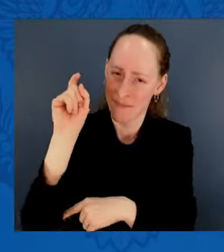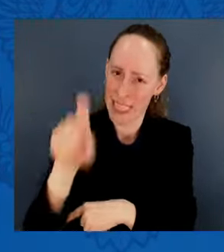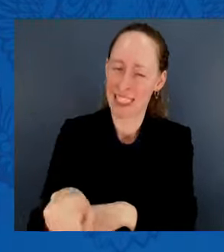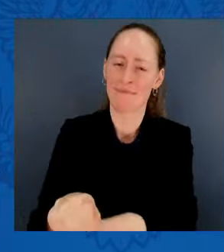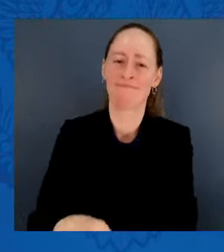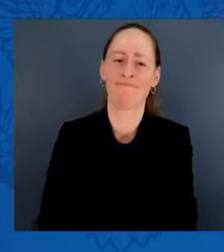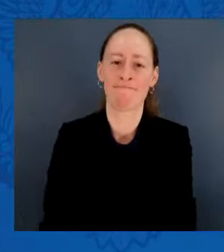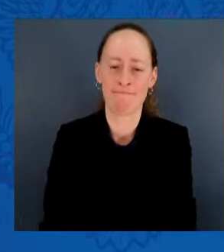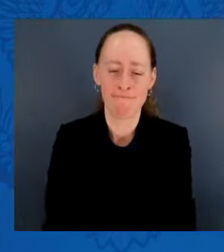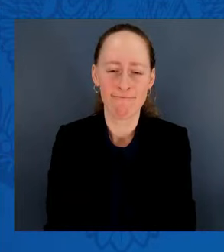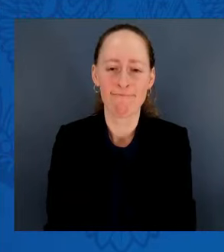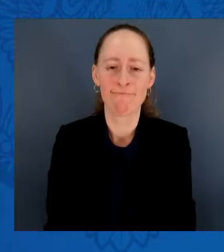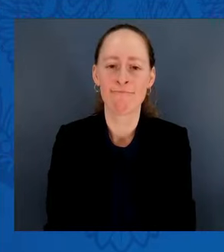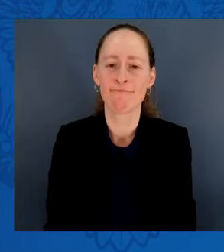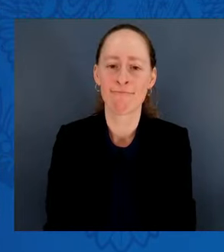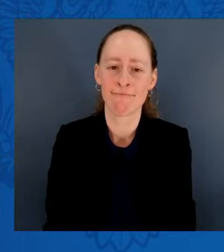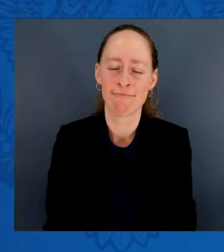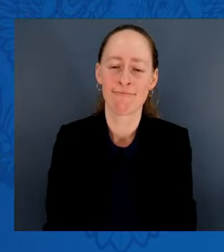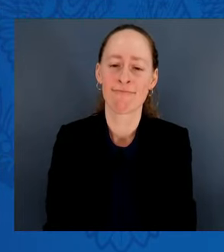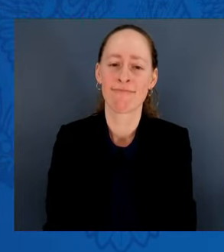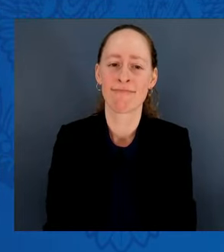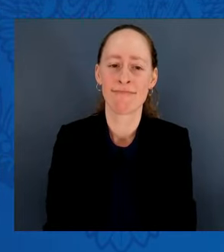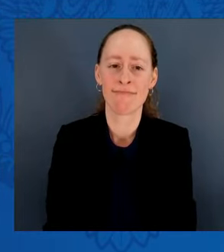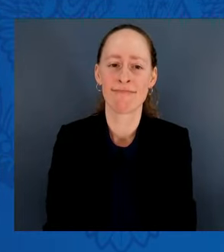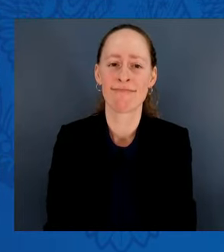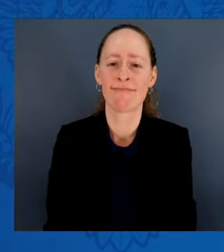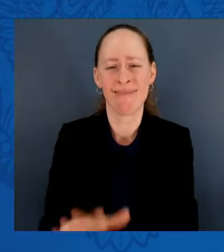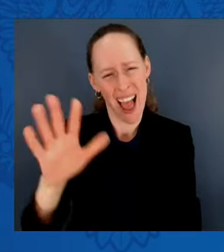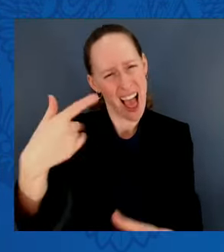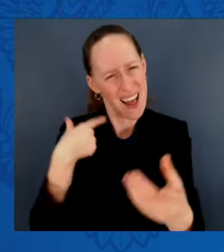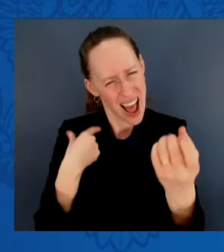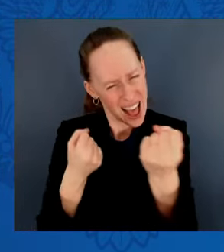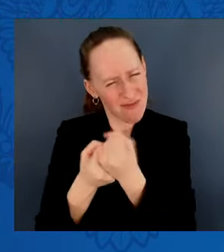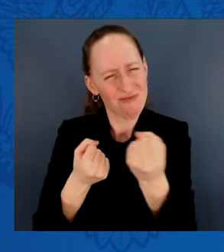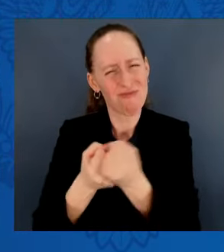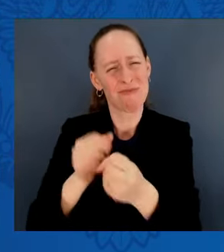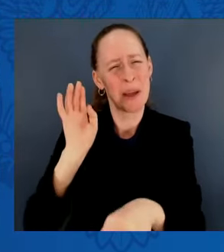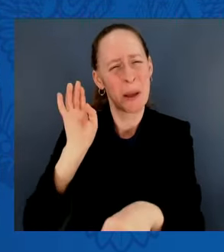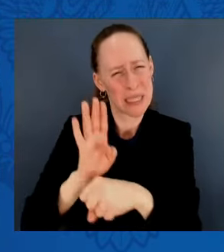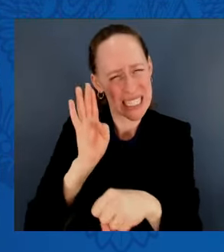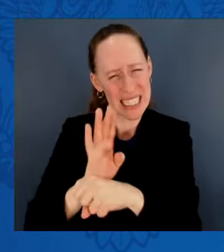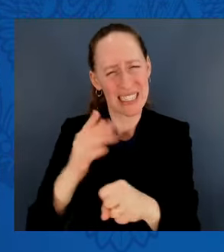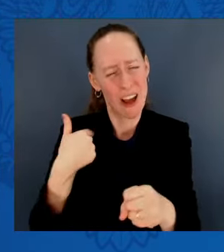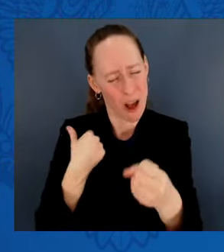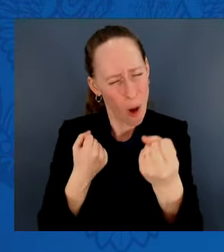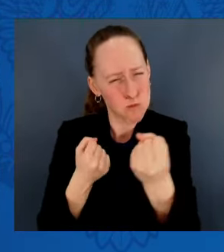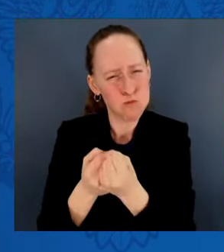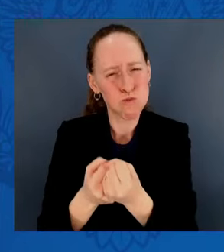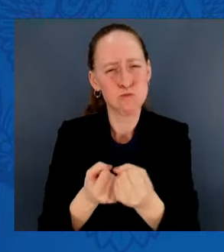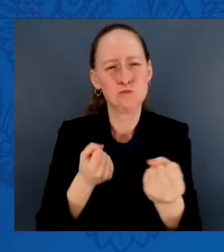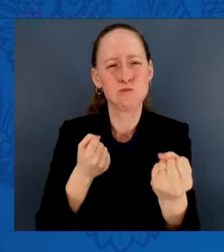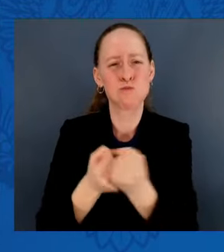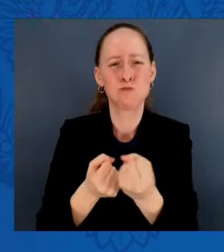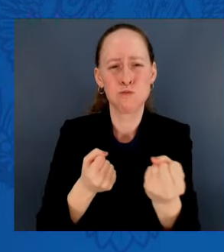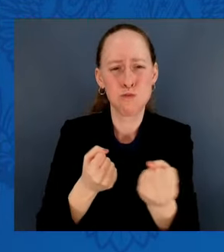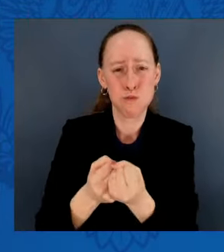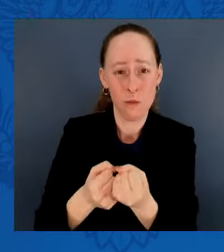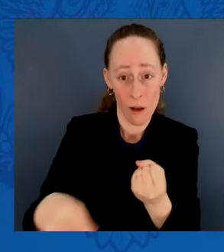I'm a capitalist. If you want to make or can make a million or millions of bucks, that's great. Just pay your fair share in